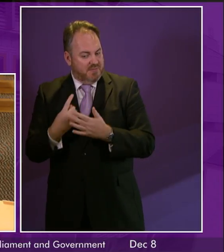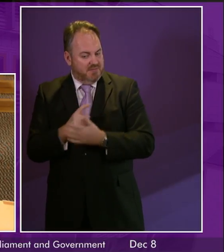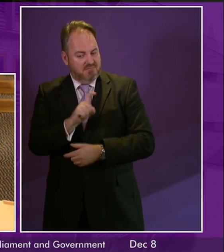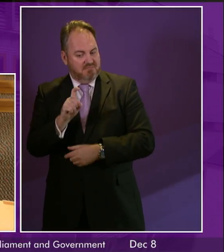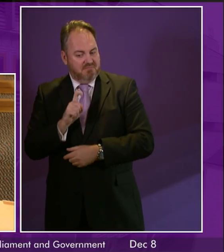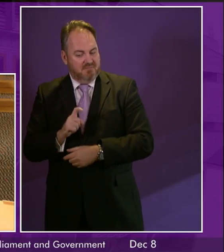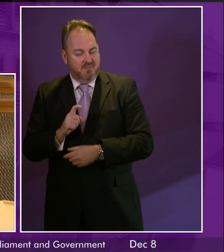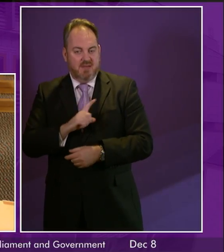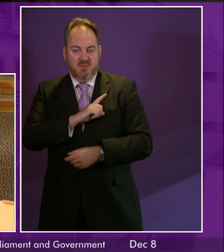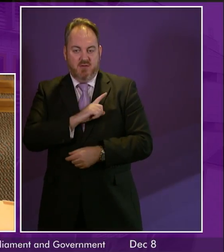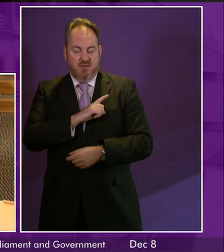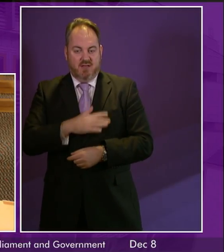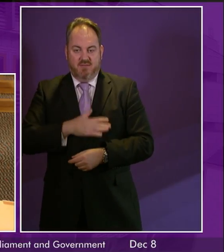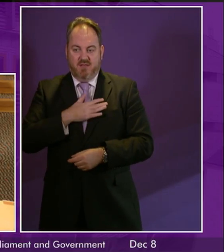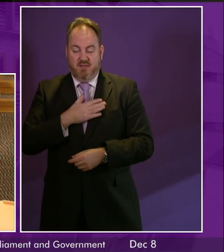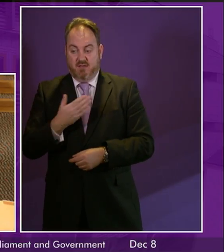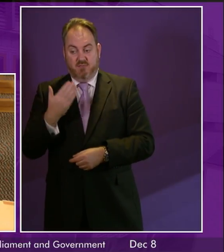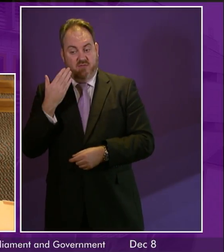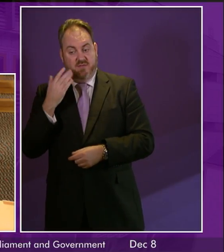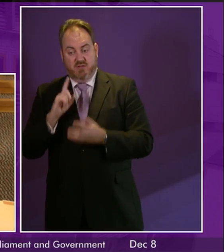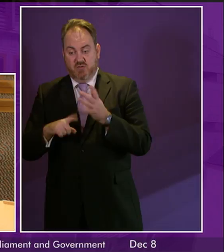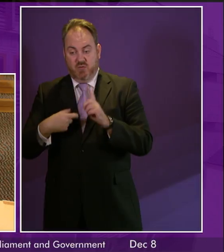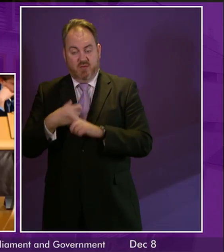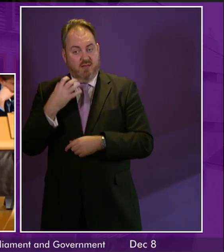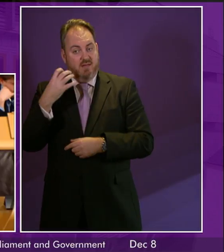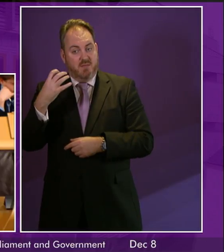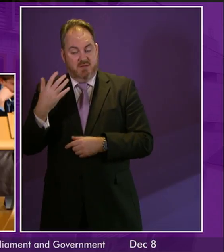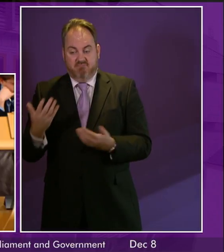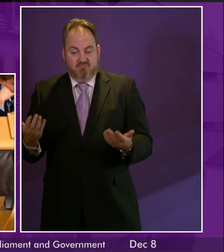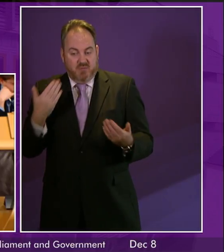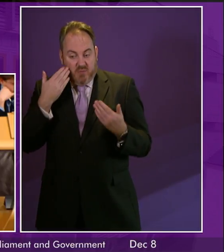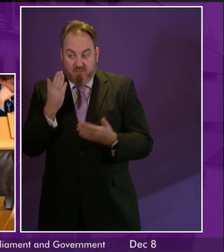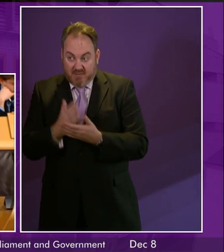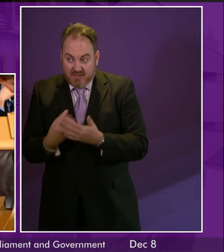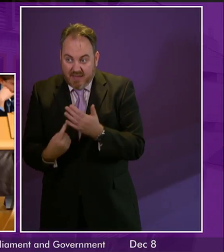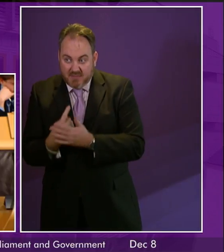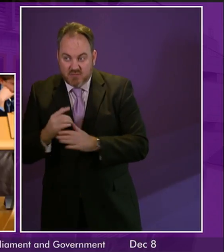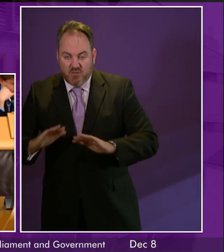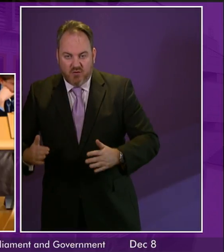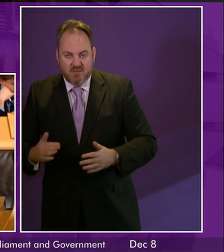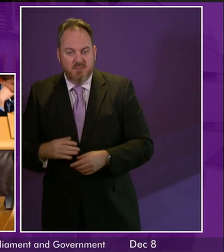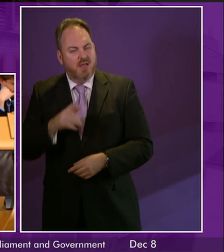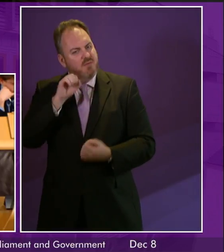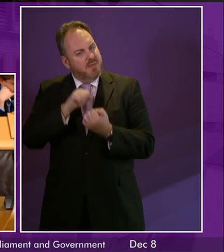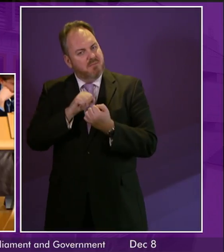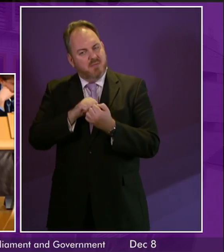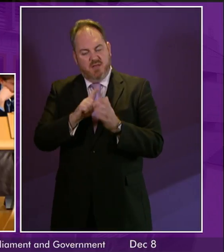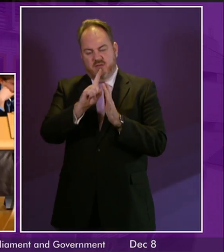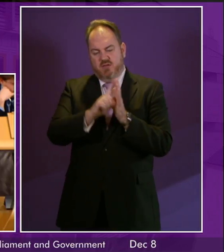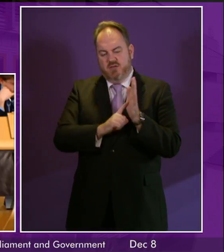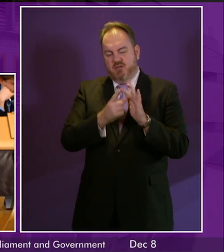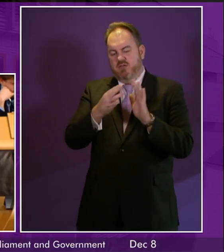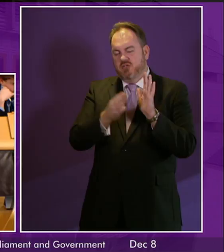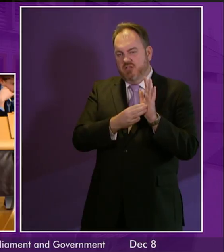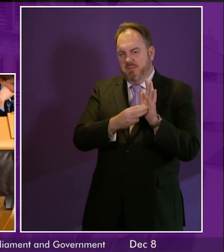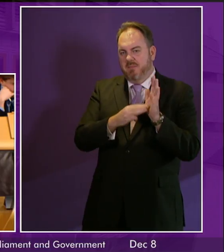the current or indeed the previous UK government that happened. Although I was told by Michael Russell that when Jim Murphy was Scottish Secretary